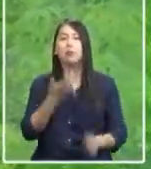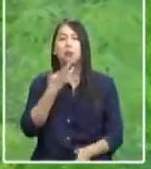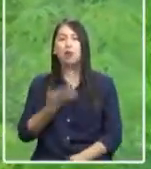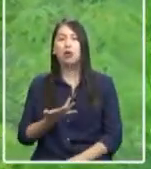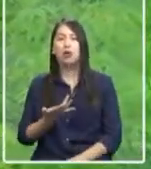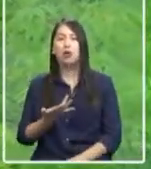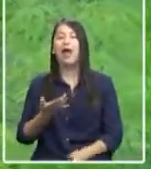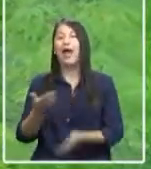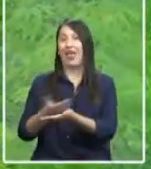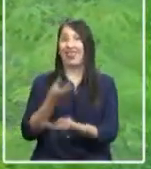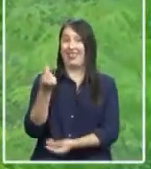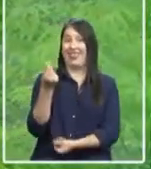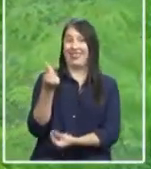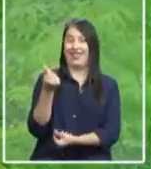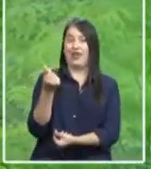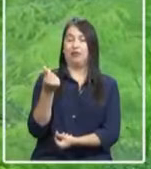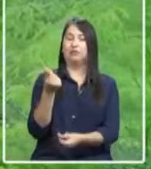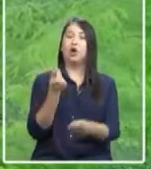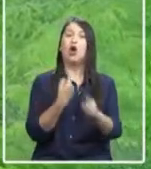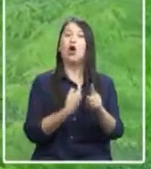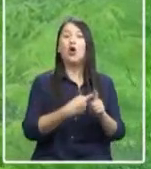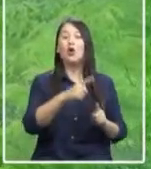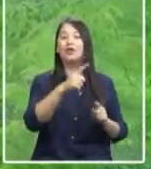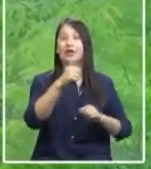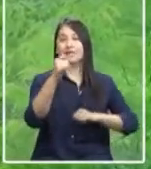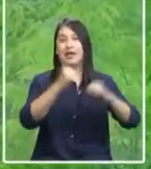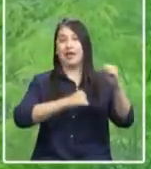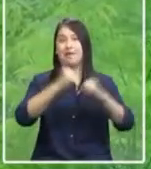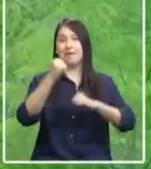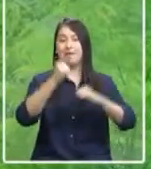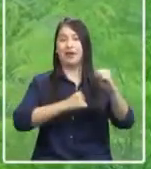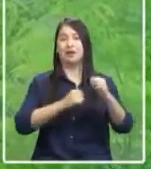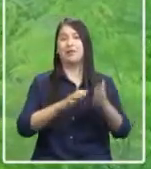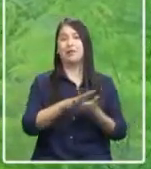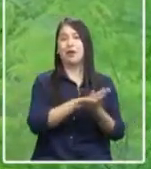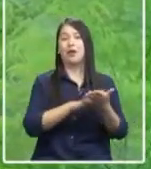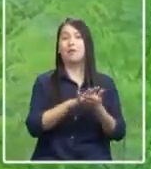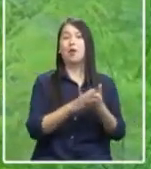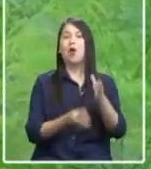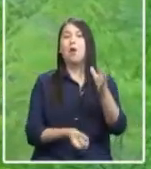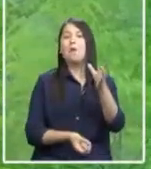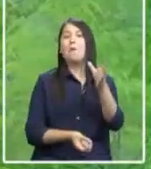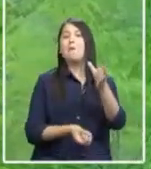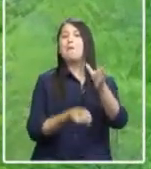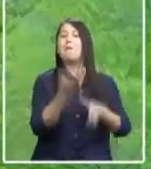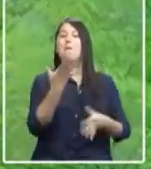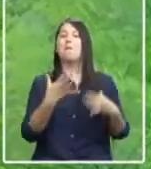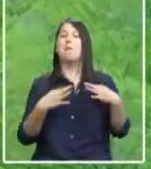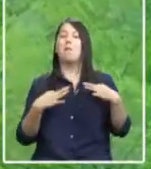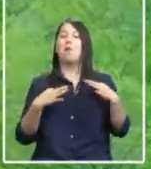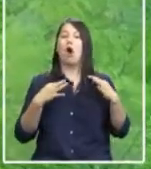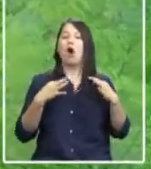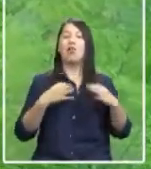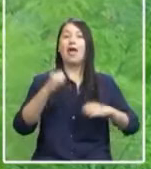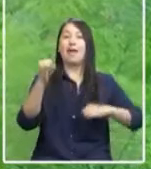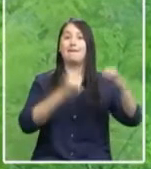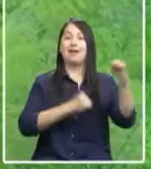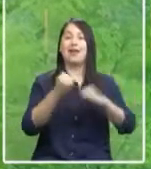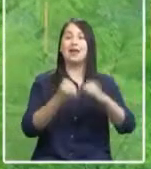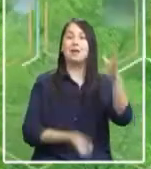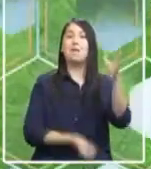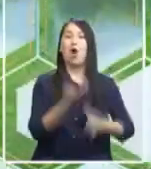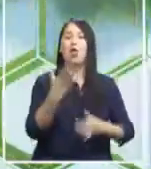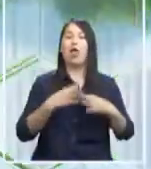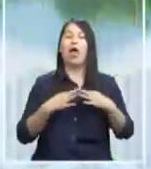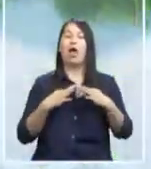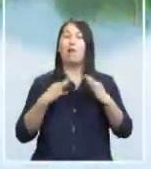Other companies, like fashion companies making money, but